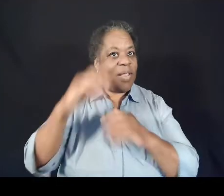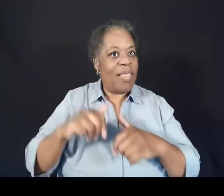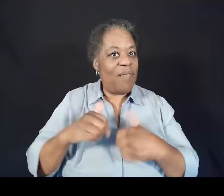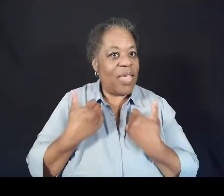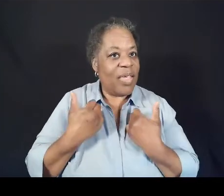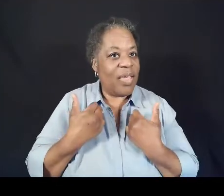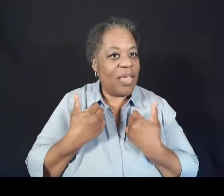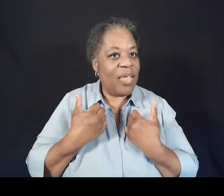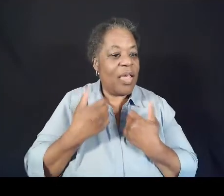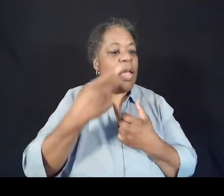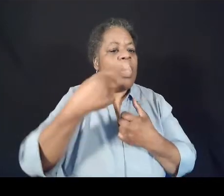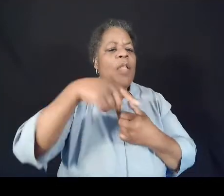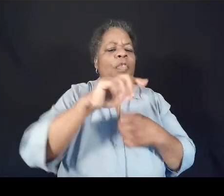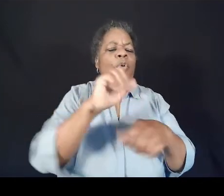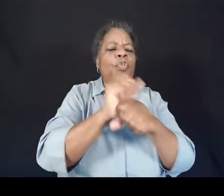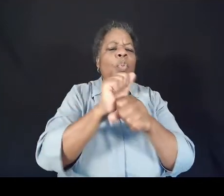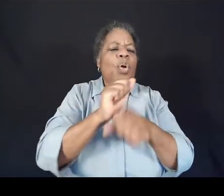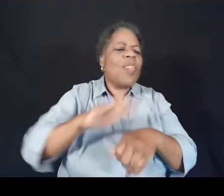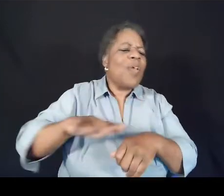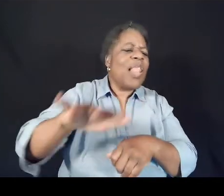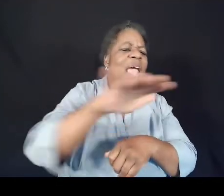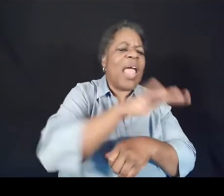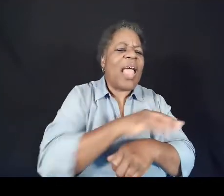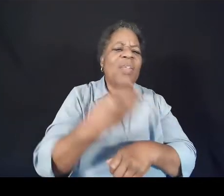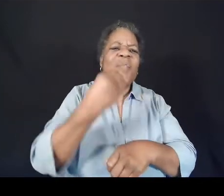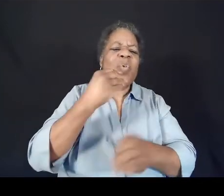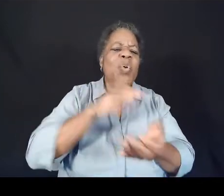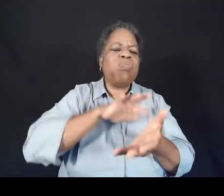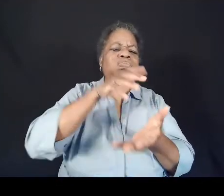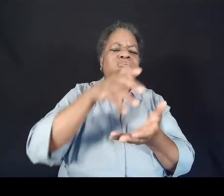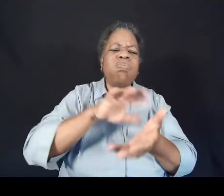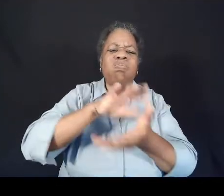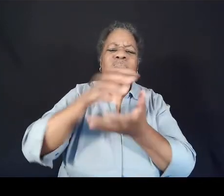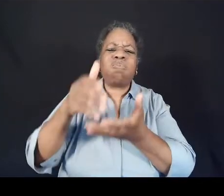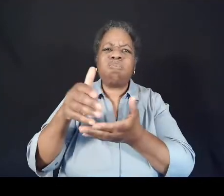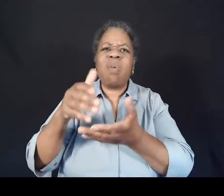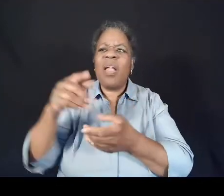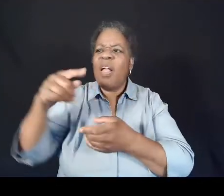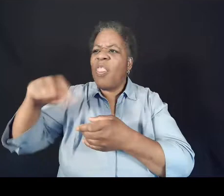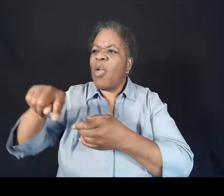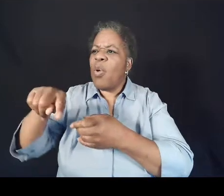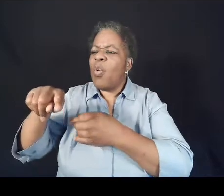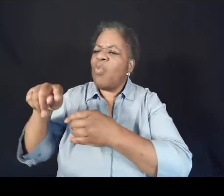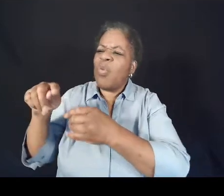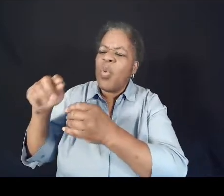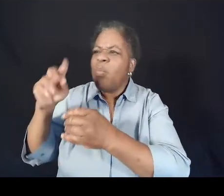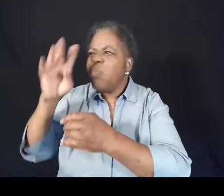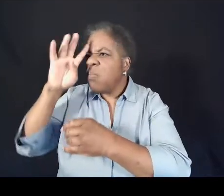Those who work their land will have abundant food, but those who chase fantasies have no sense.